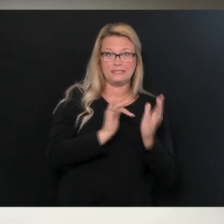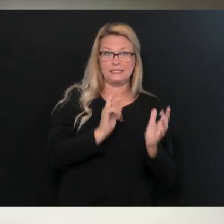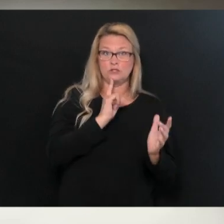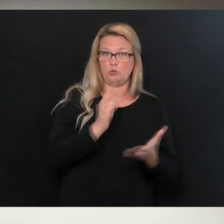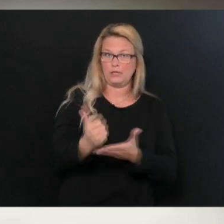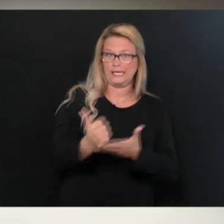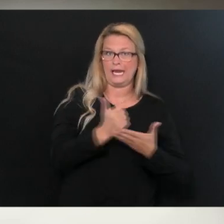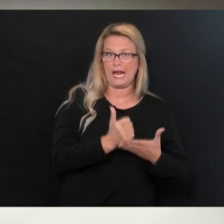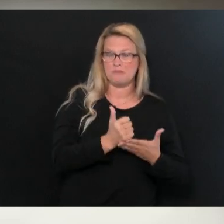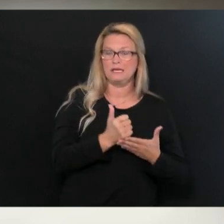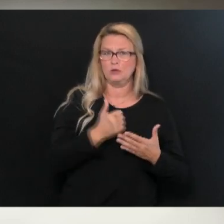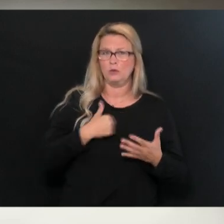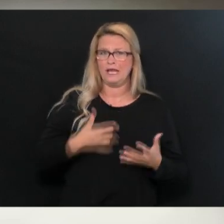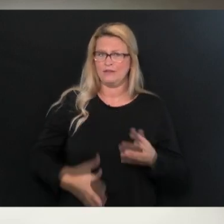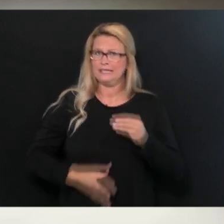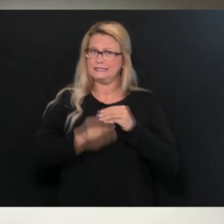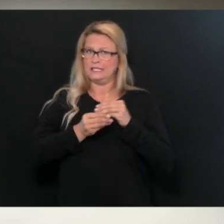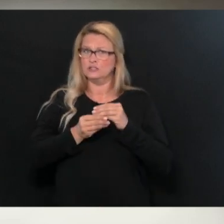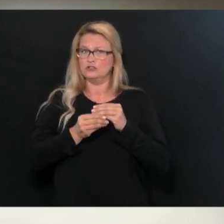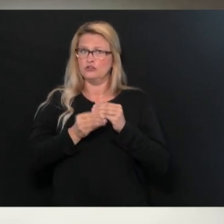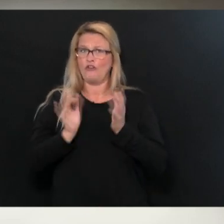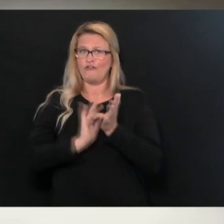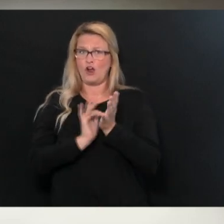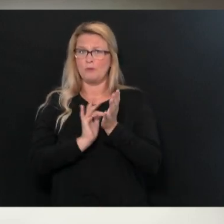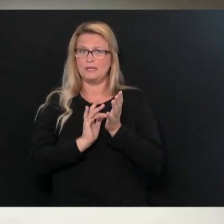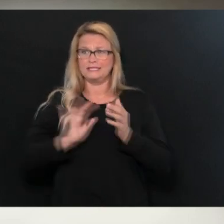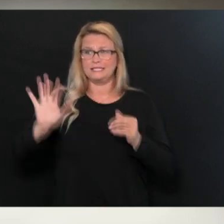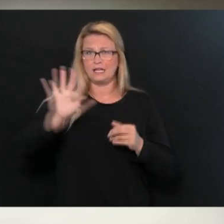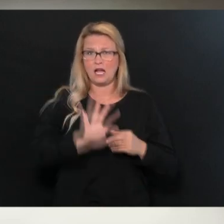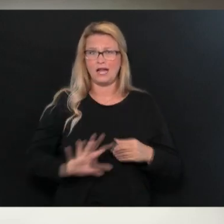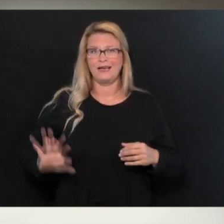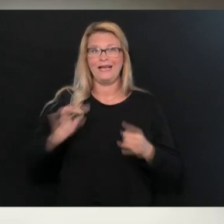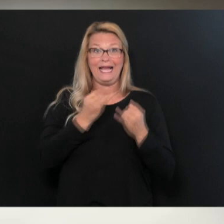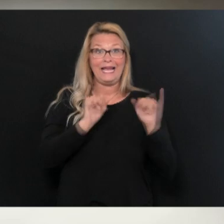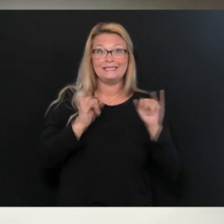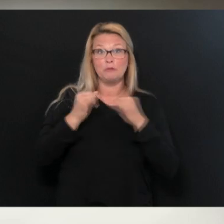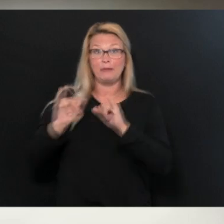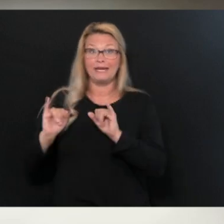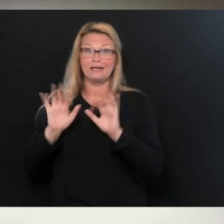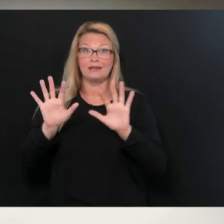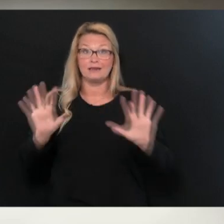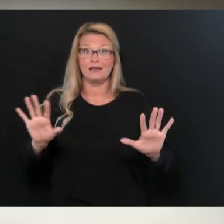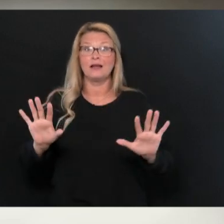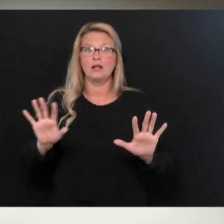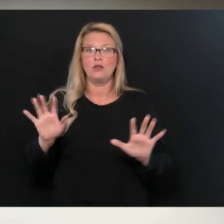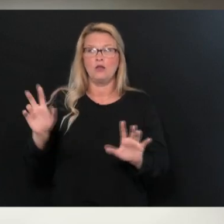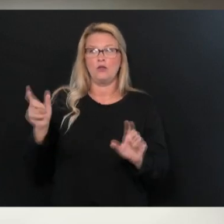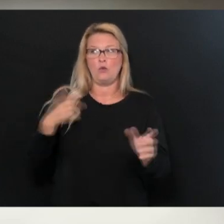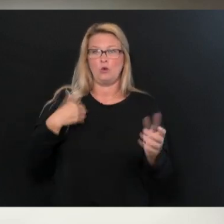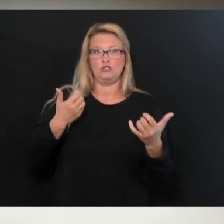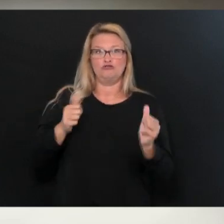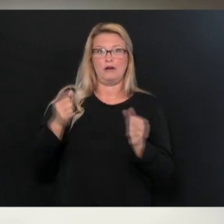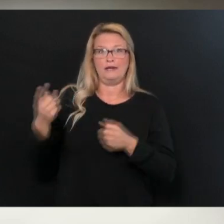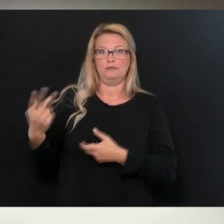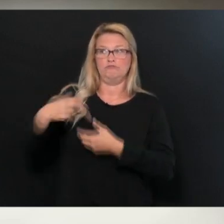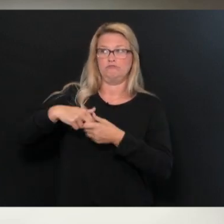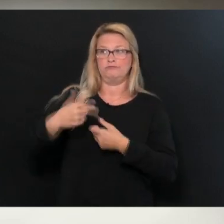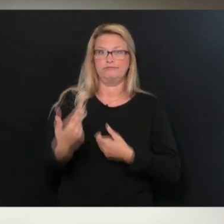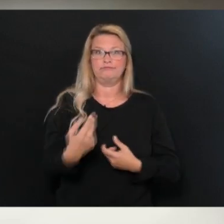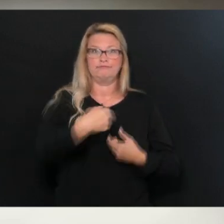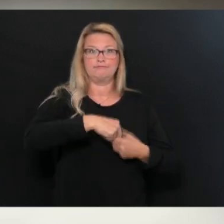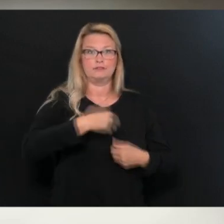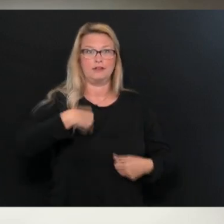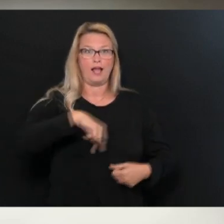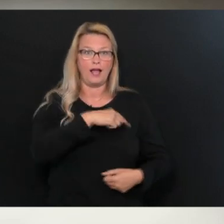There are still additional pharmacies, particularly independent pharmacies, that we are working with to get them online.